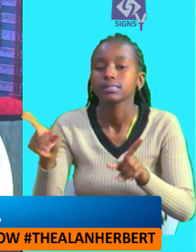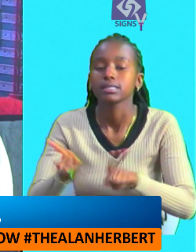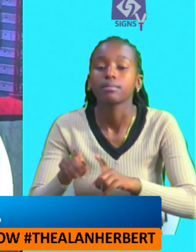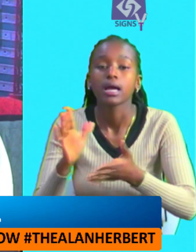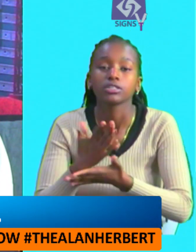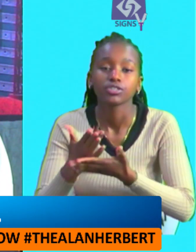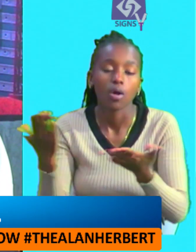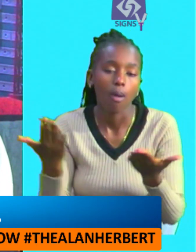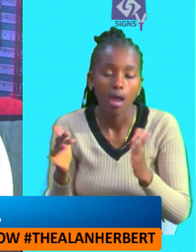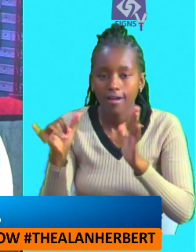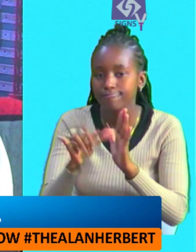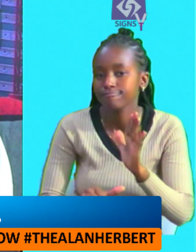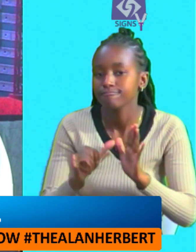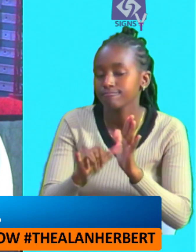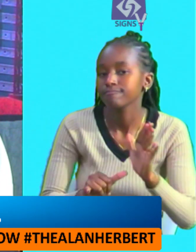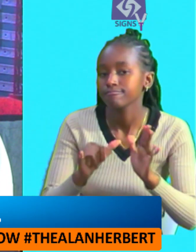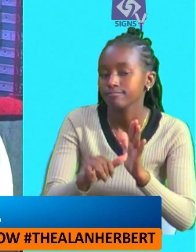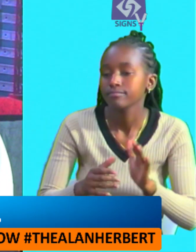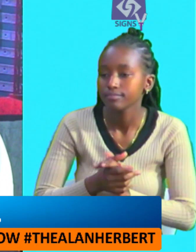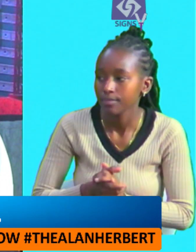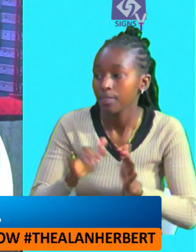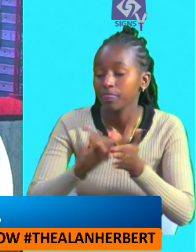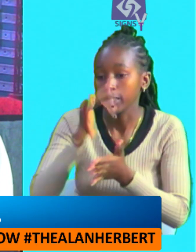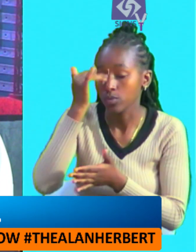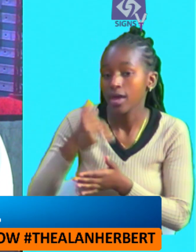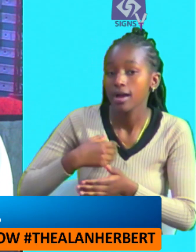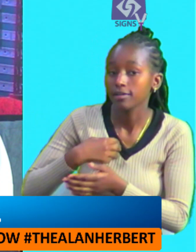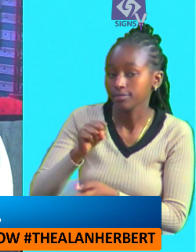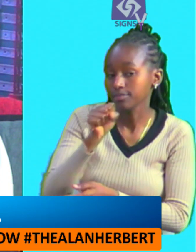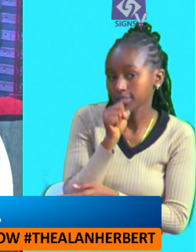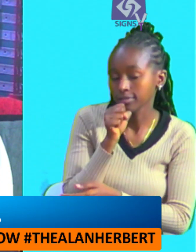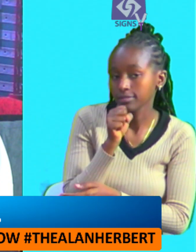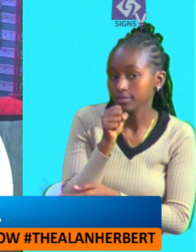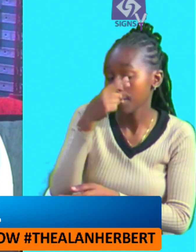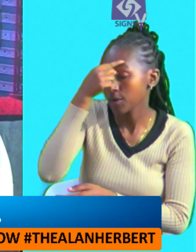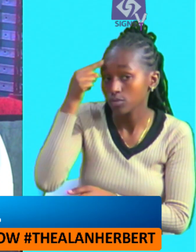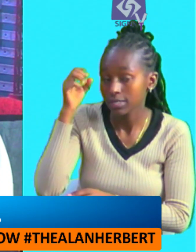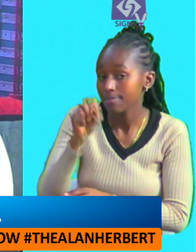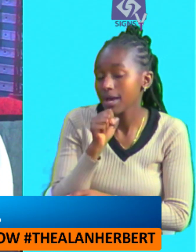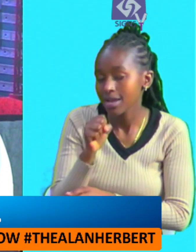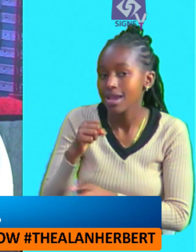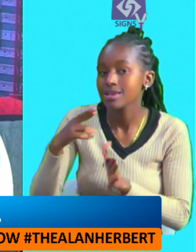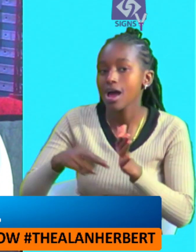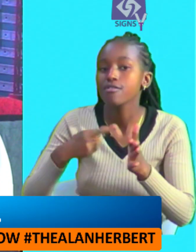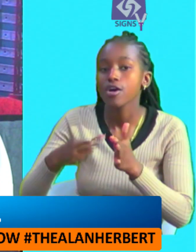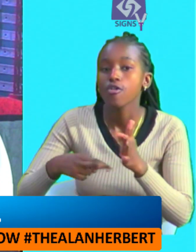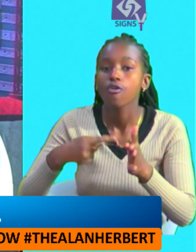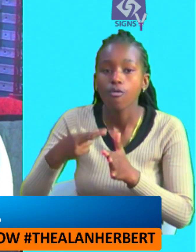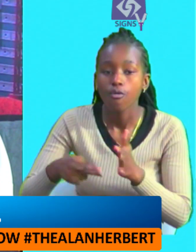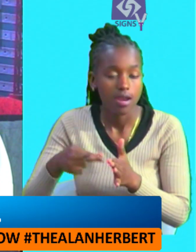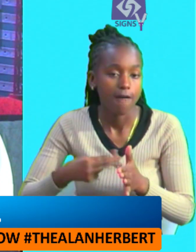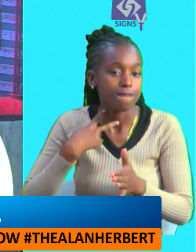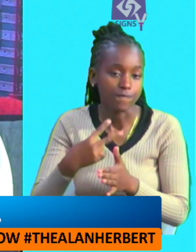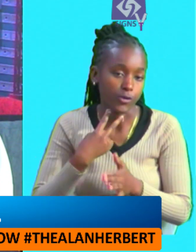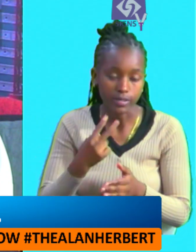YouTube. So that's why they have their mics. They have the mics because they are recording into an audio interface